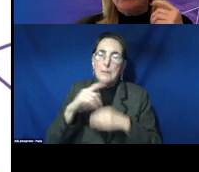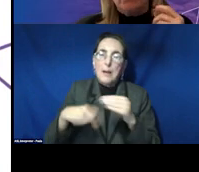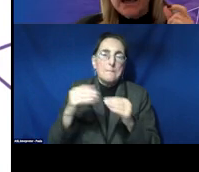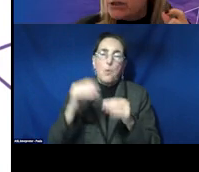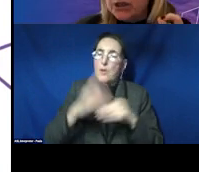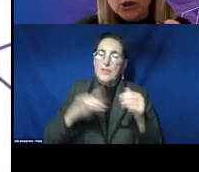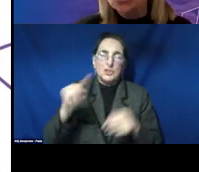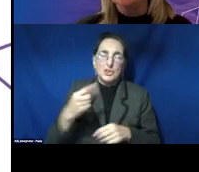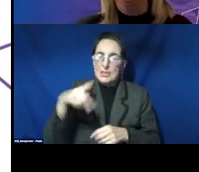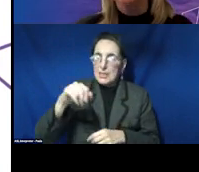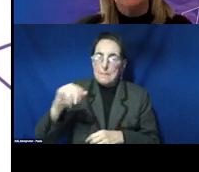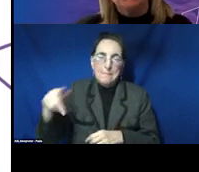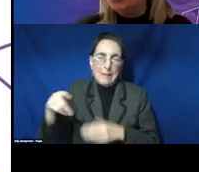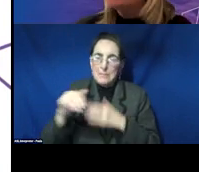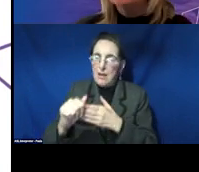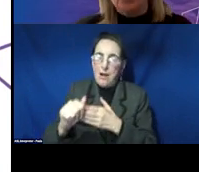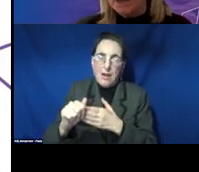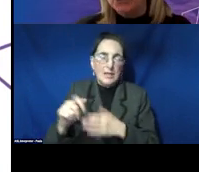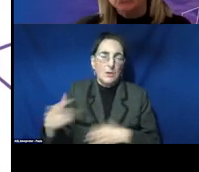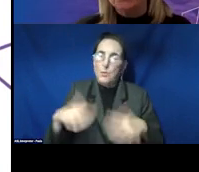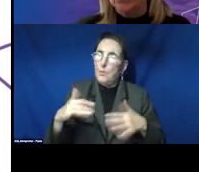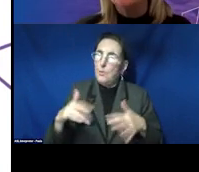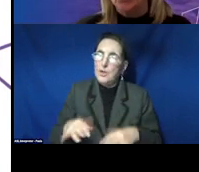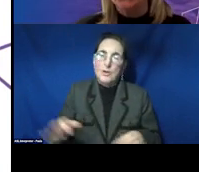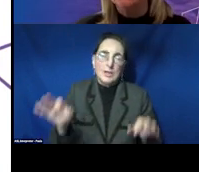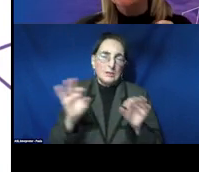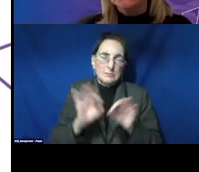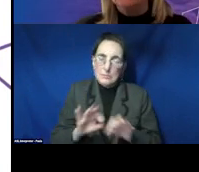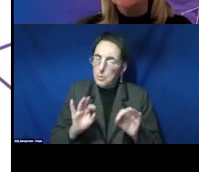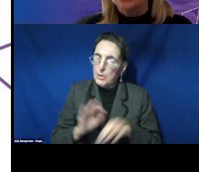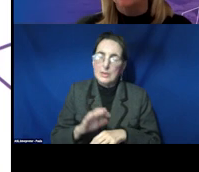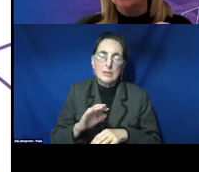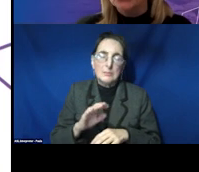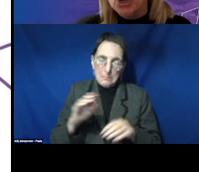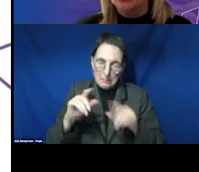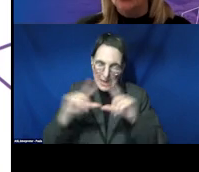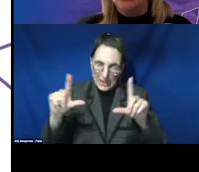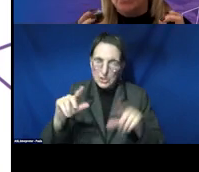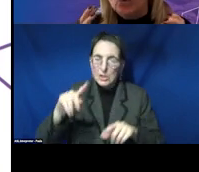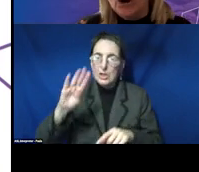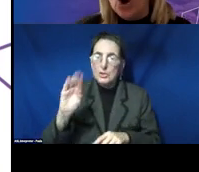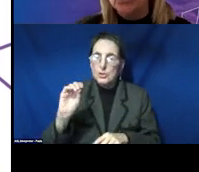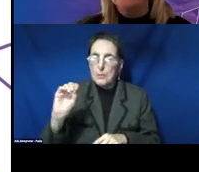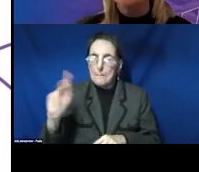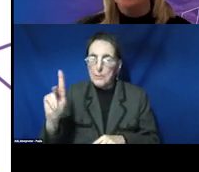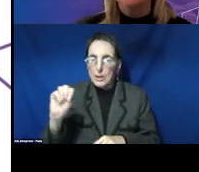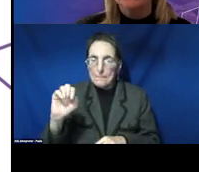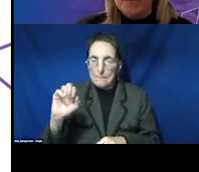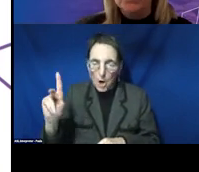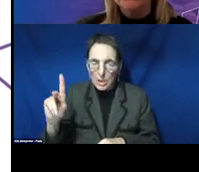and is an extremely useful page to bookmark so that you'll know where all